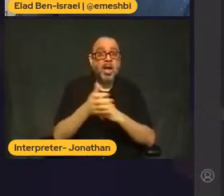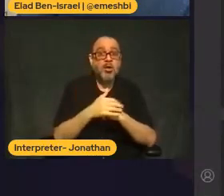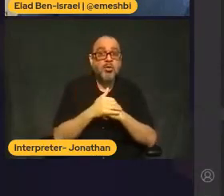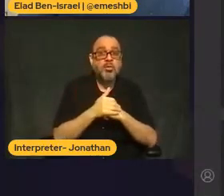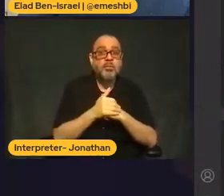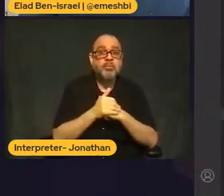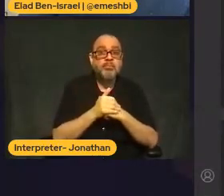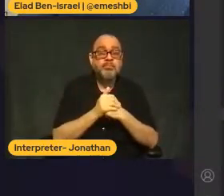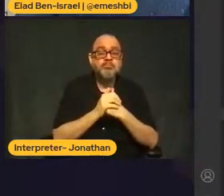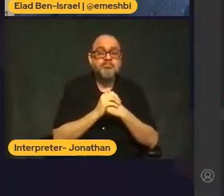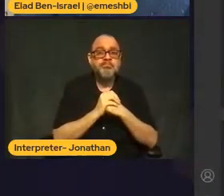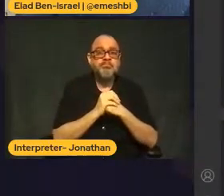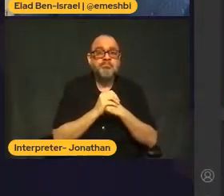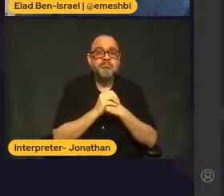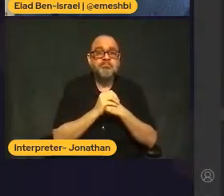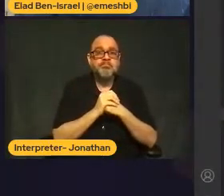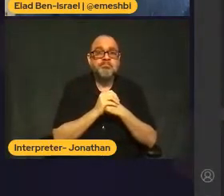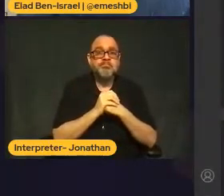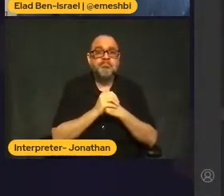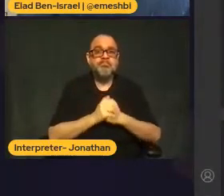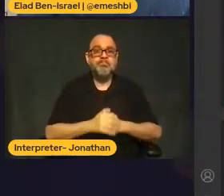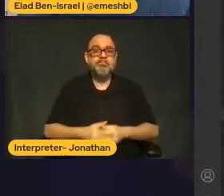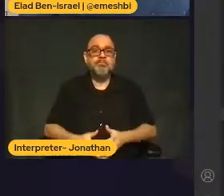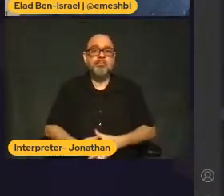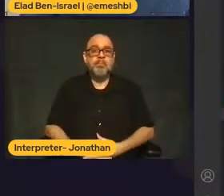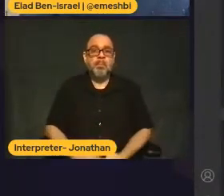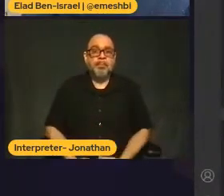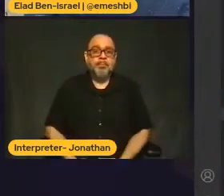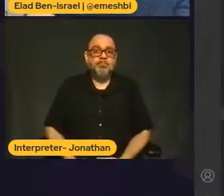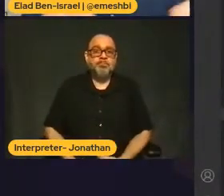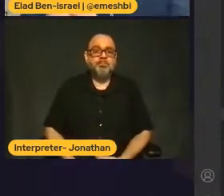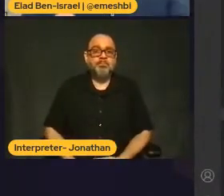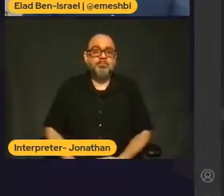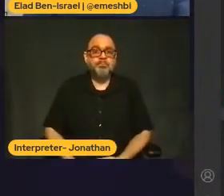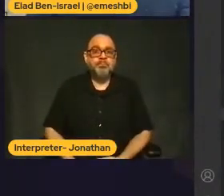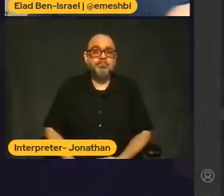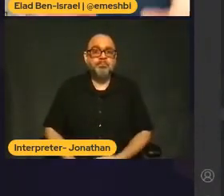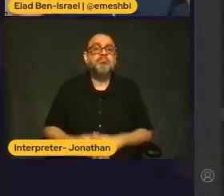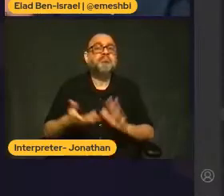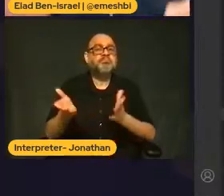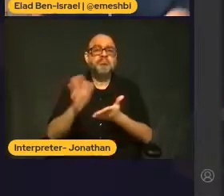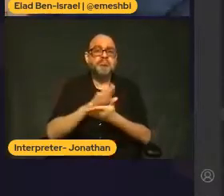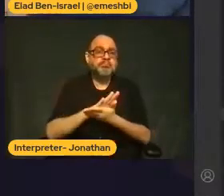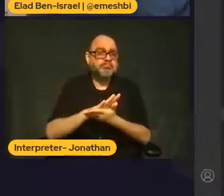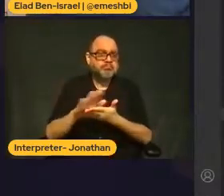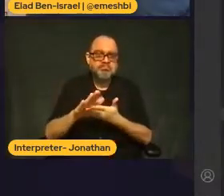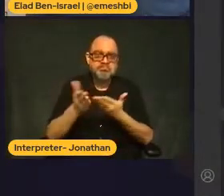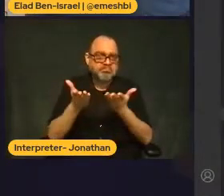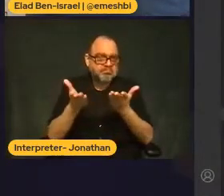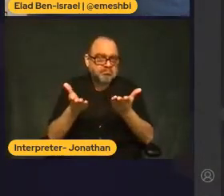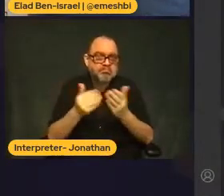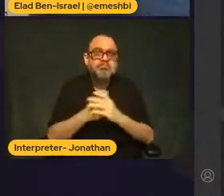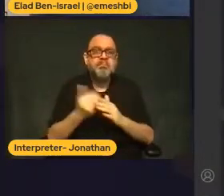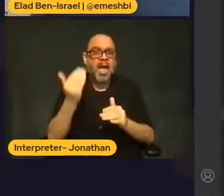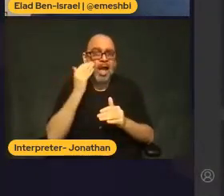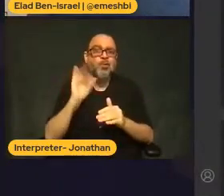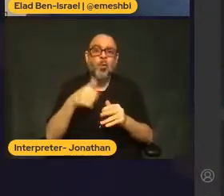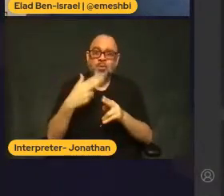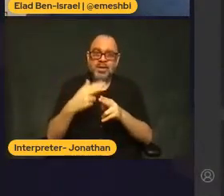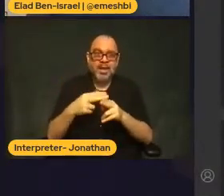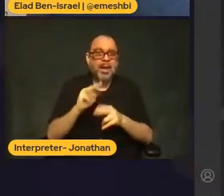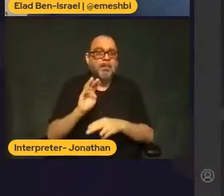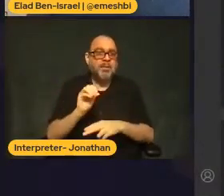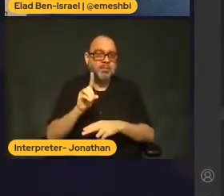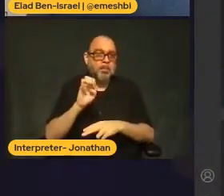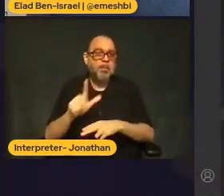name from model. Nice, because it's local. I know the name is model, and